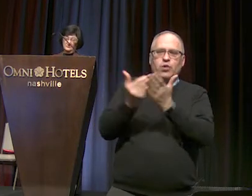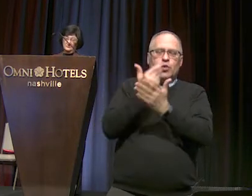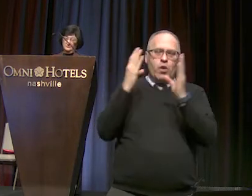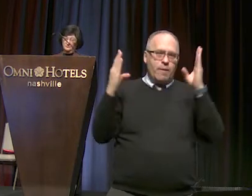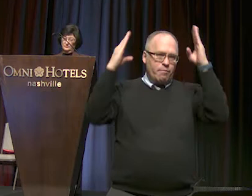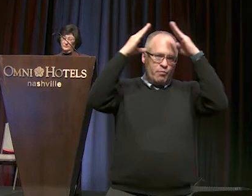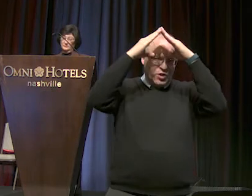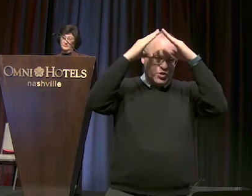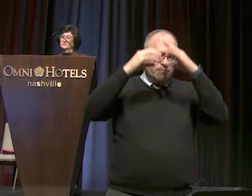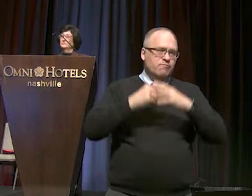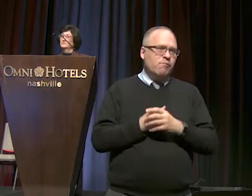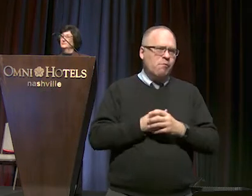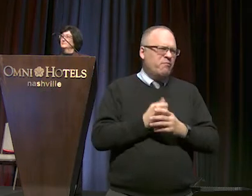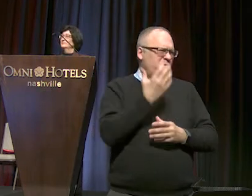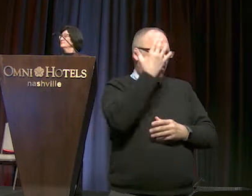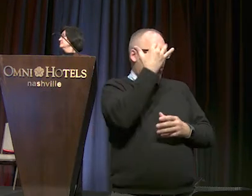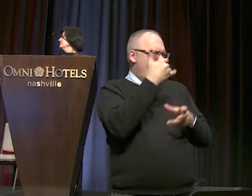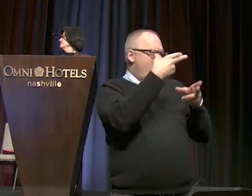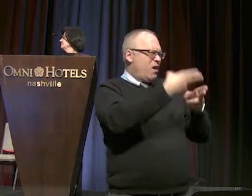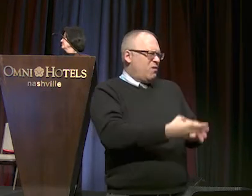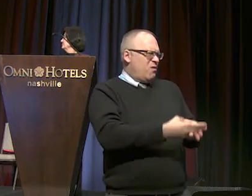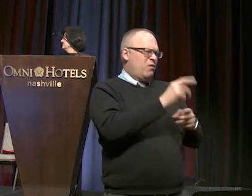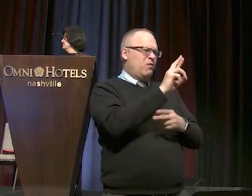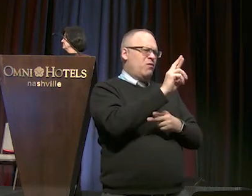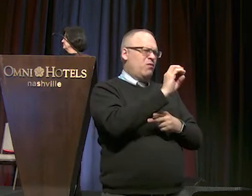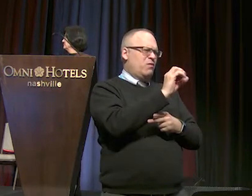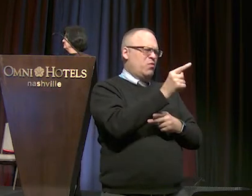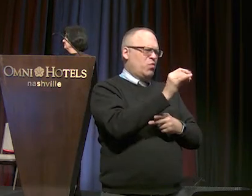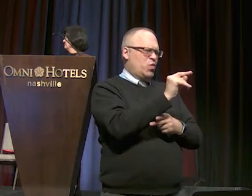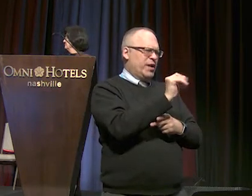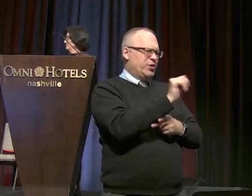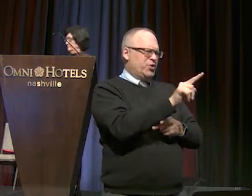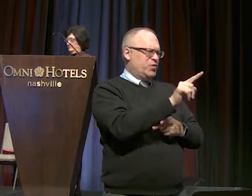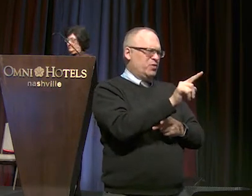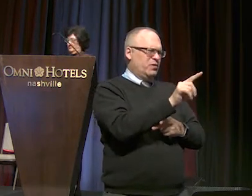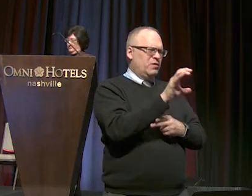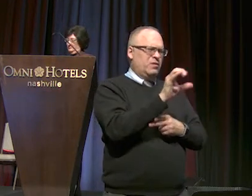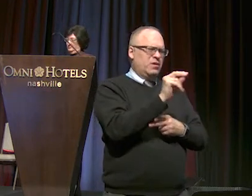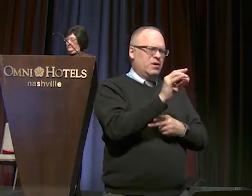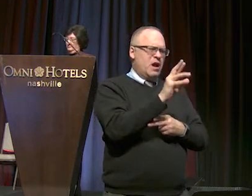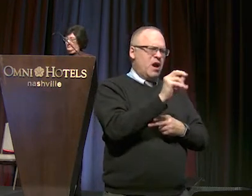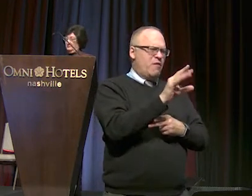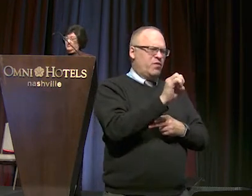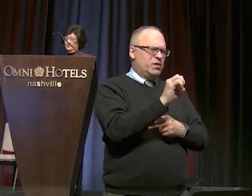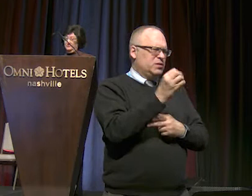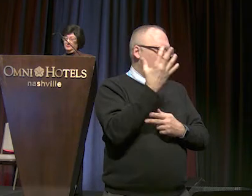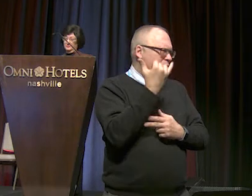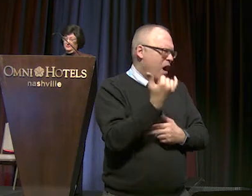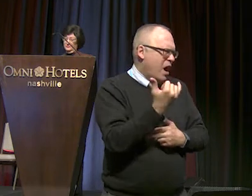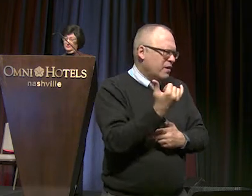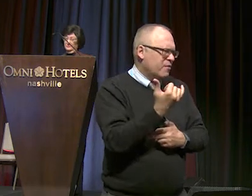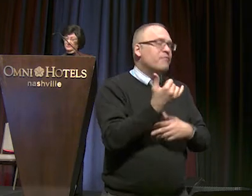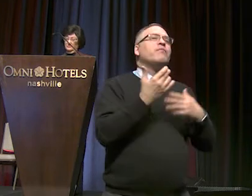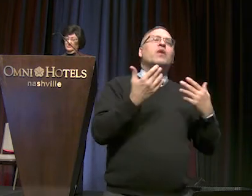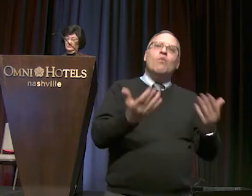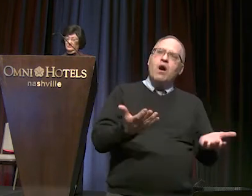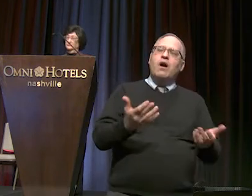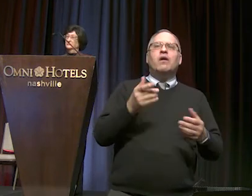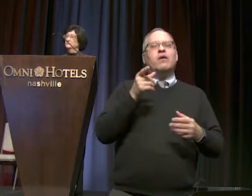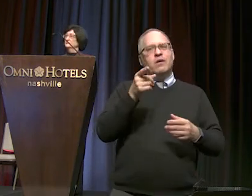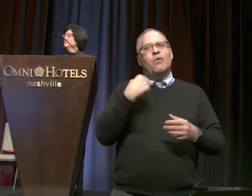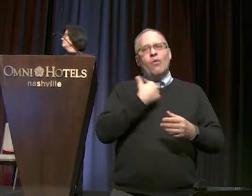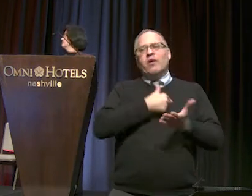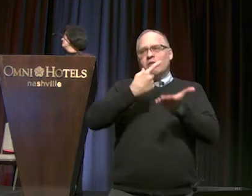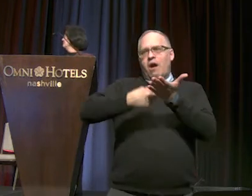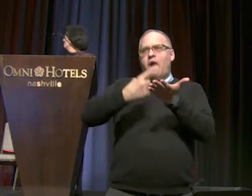Why call it a regional conference? Now, as many of you who have been around for a while know, we have talked for many